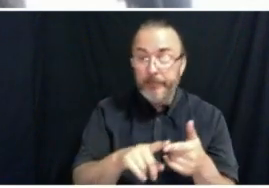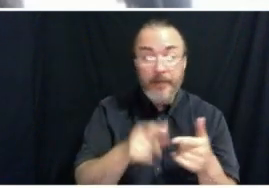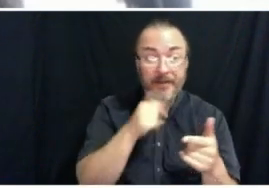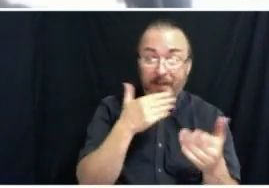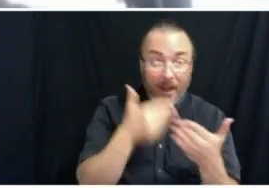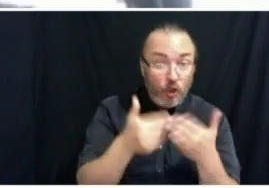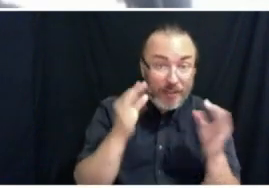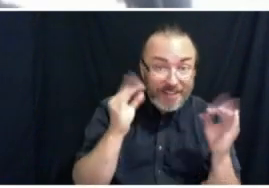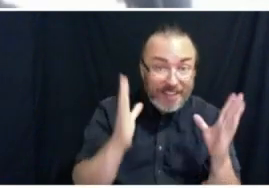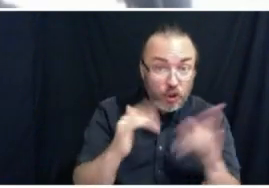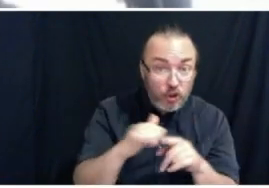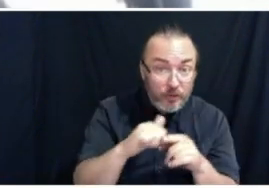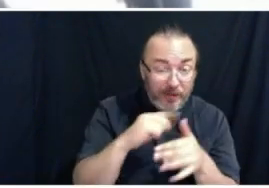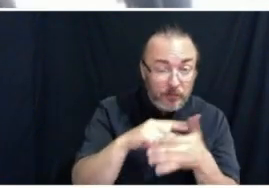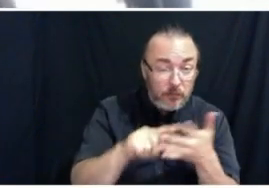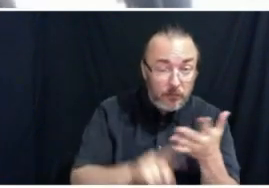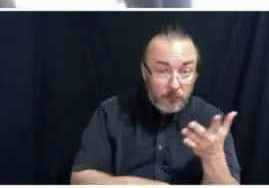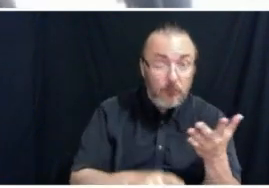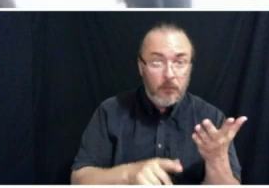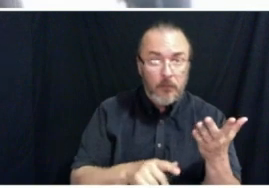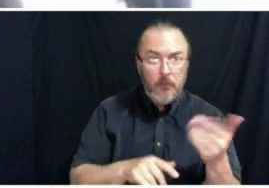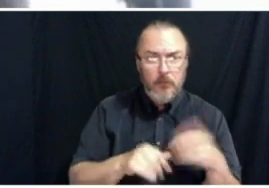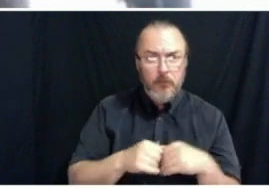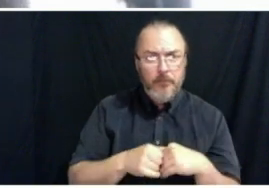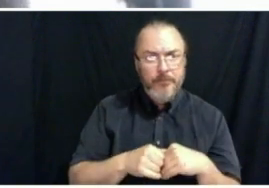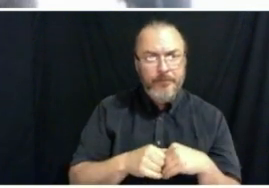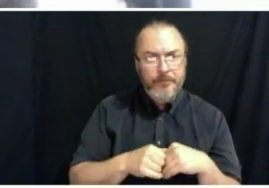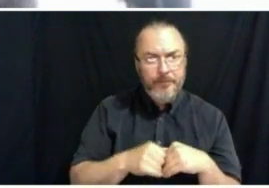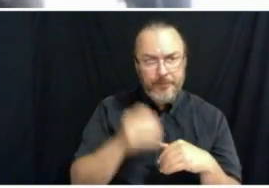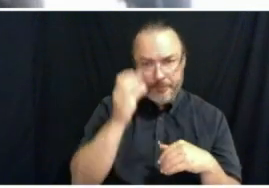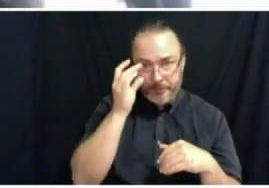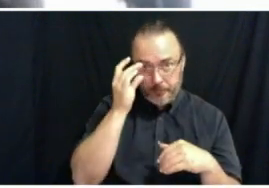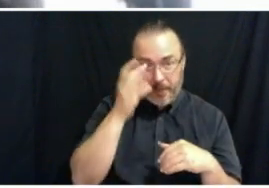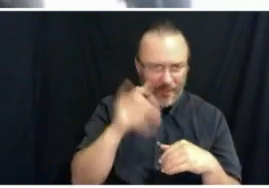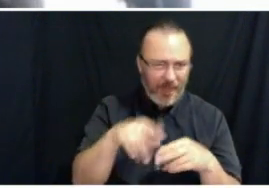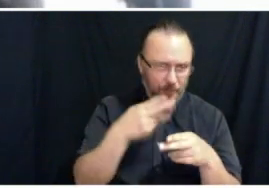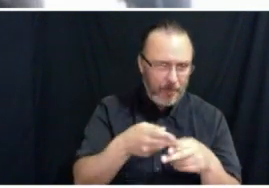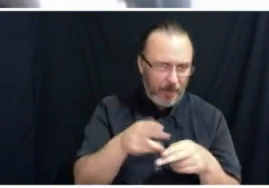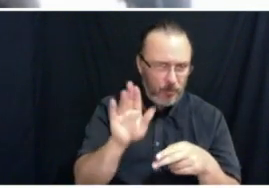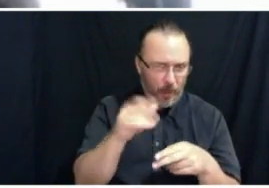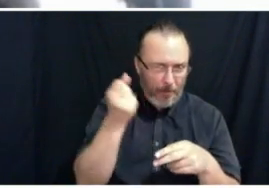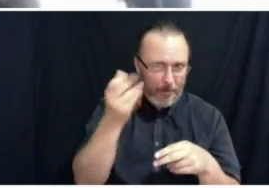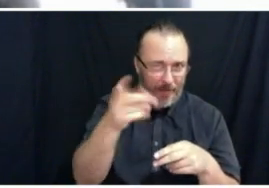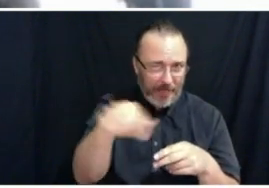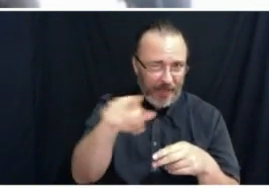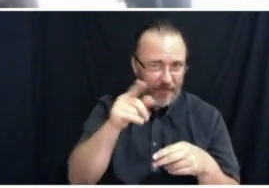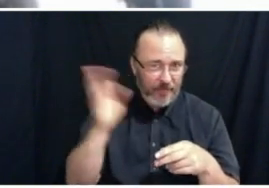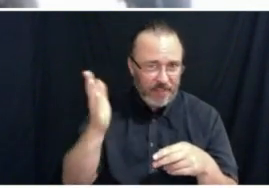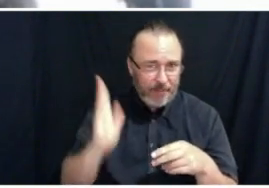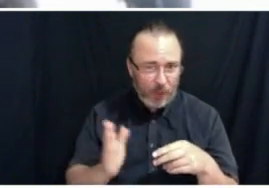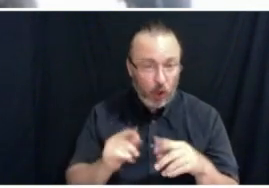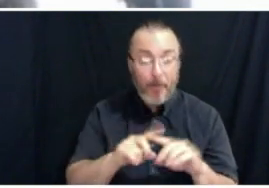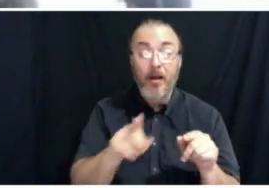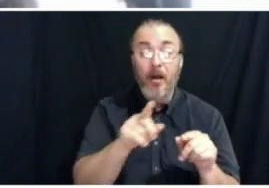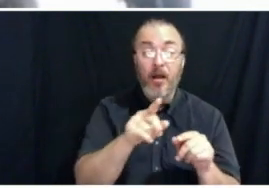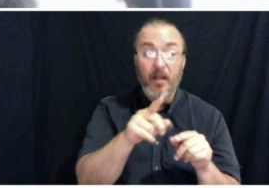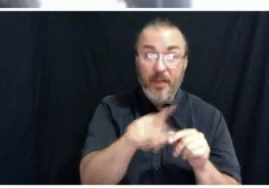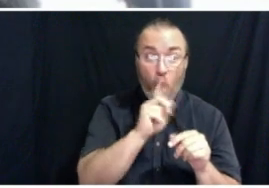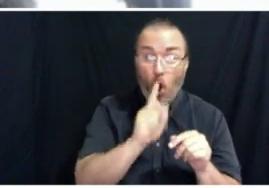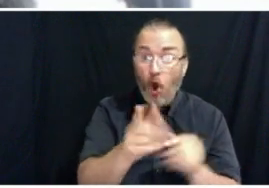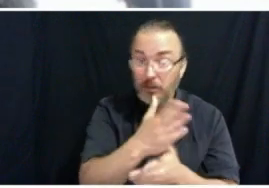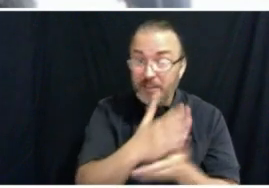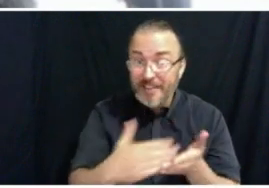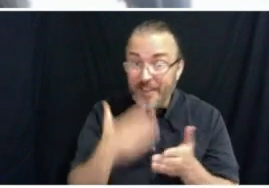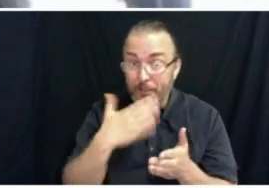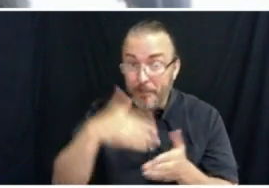they've been referred to by many speakers. I think that there are some best practices. And